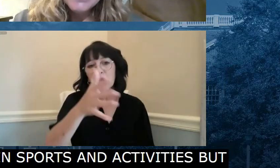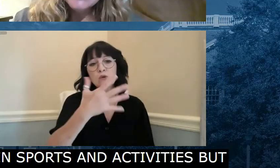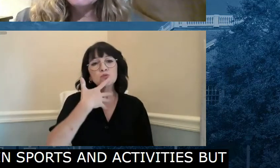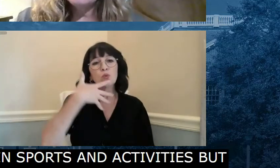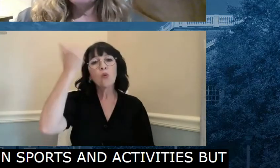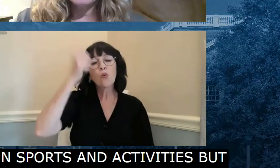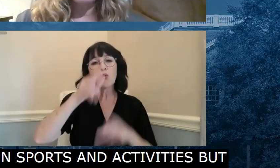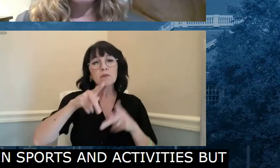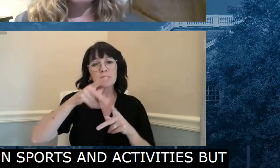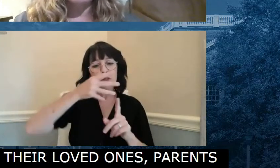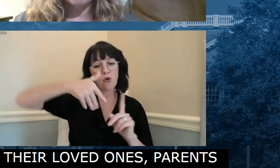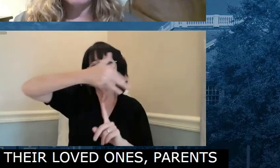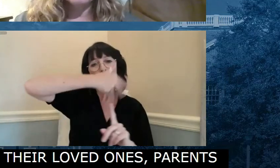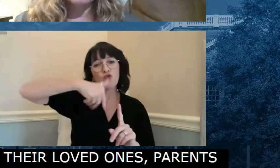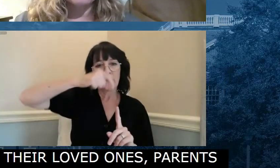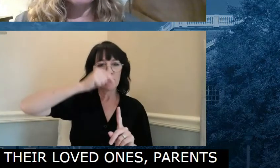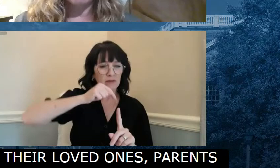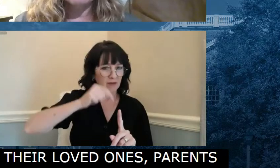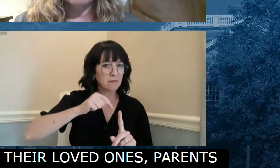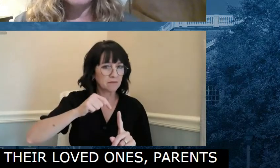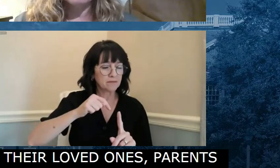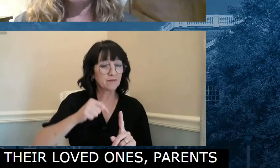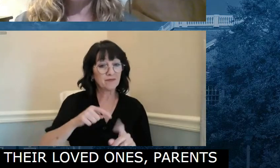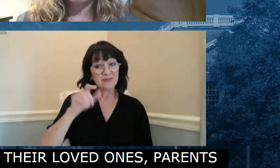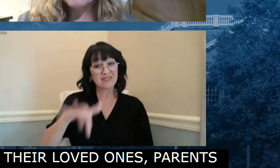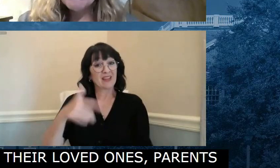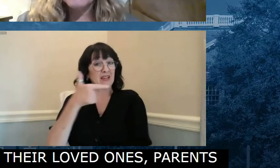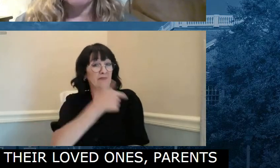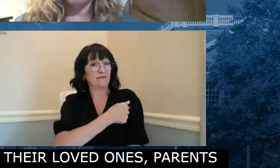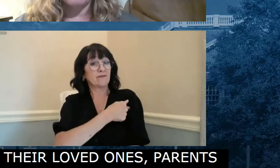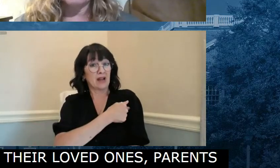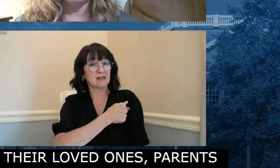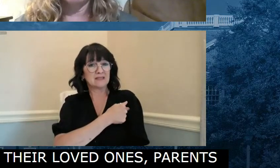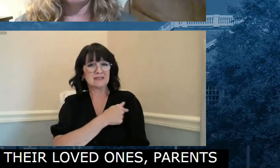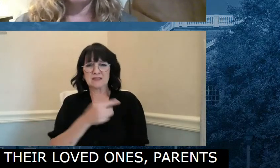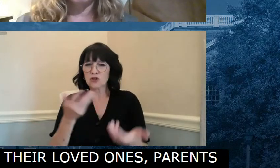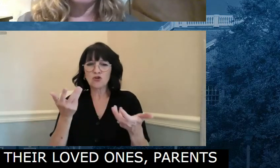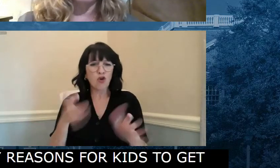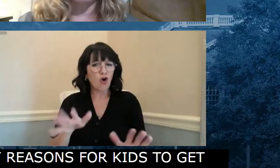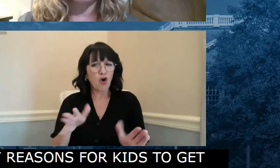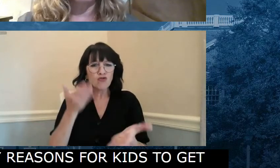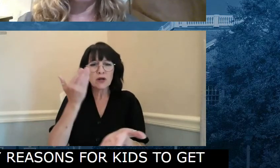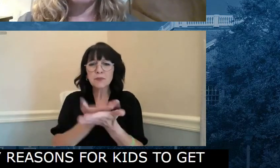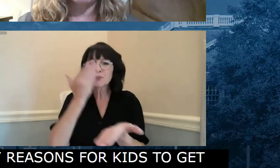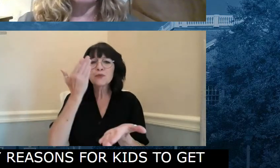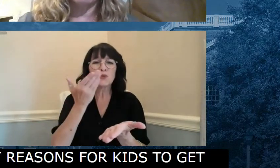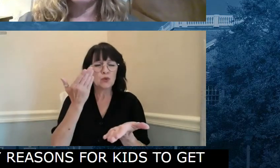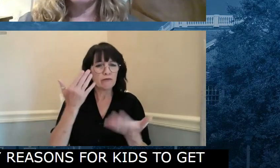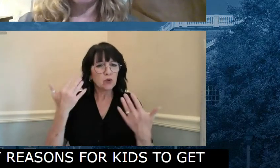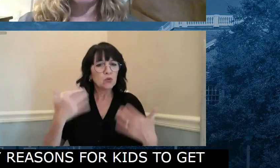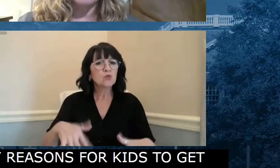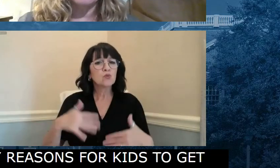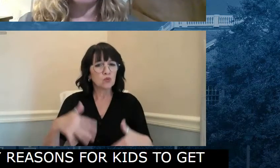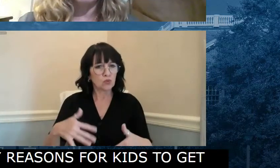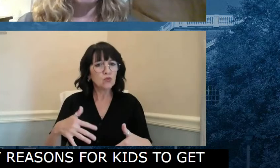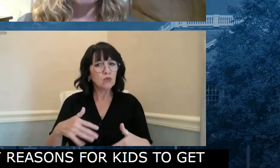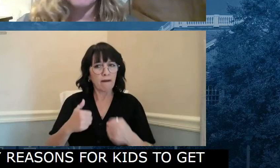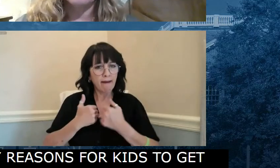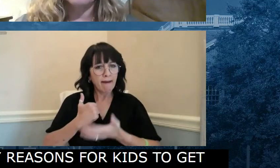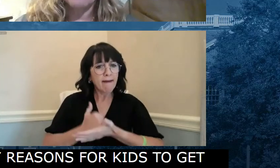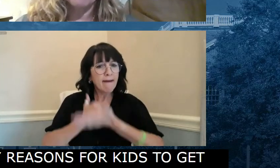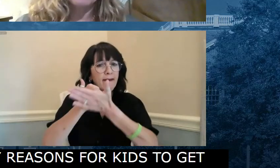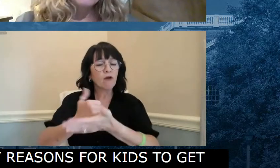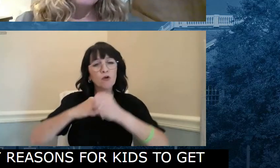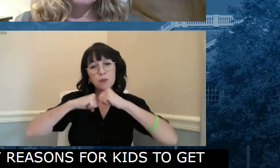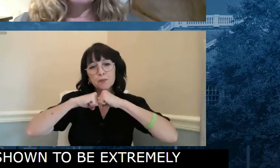vaccinated. And these vaccines have been shown to be extremely effective among this 12 to 17-year-old age group.